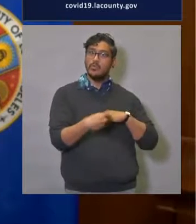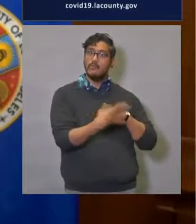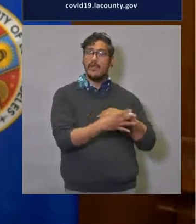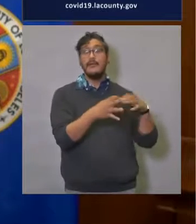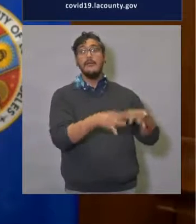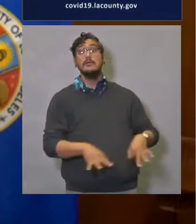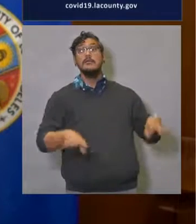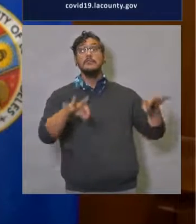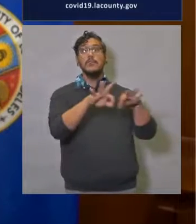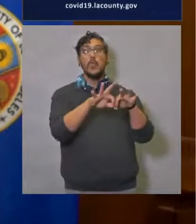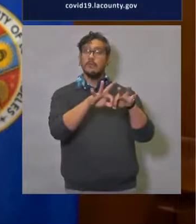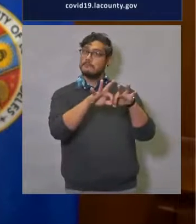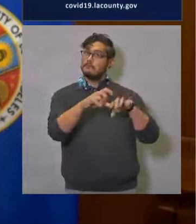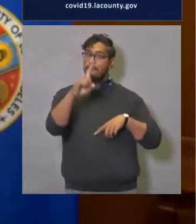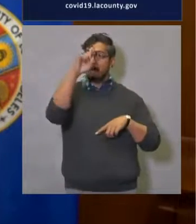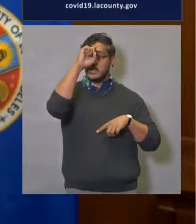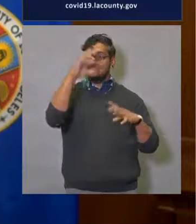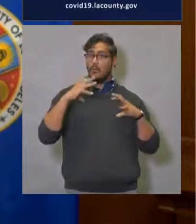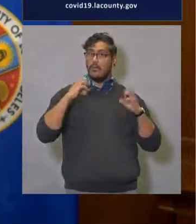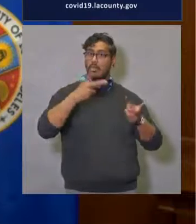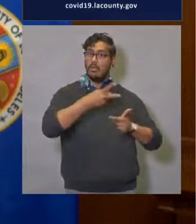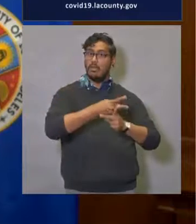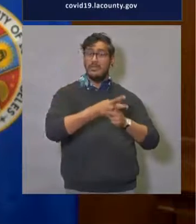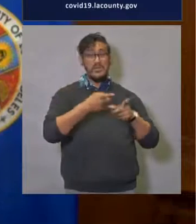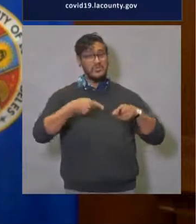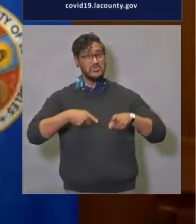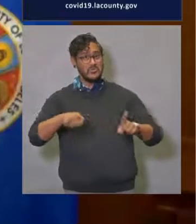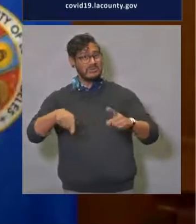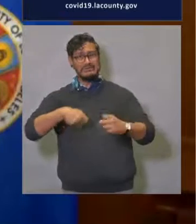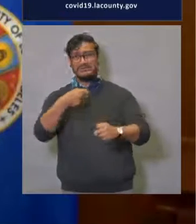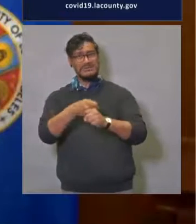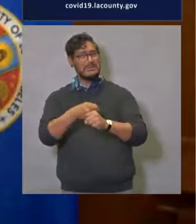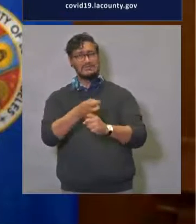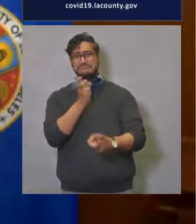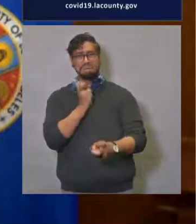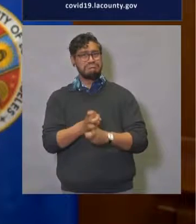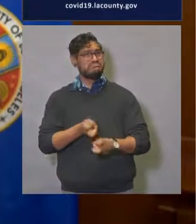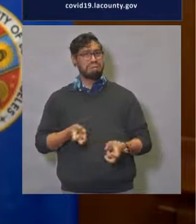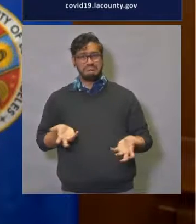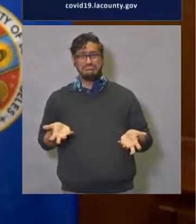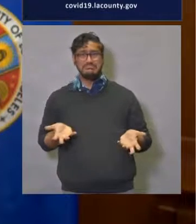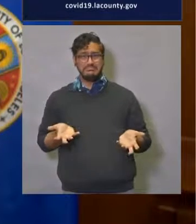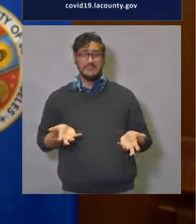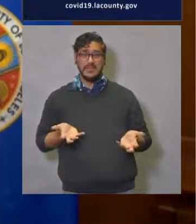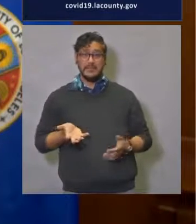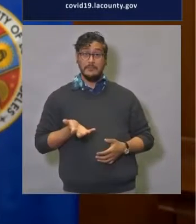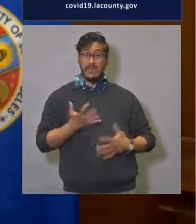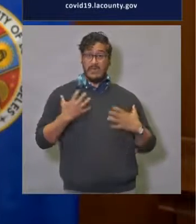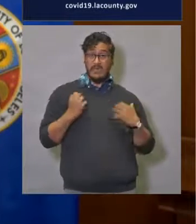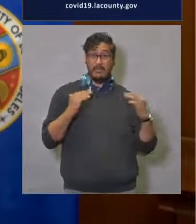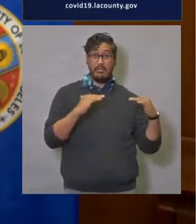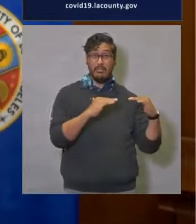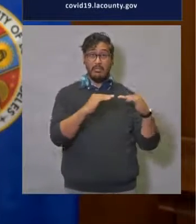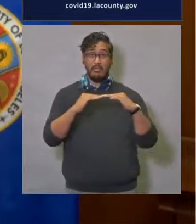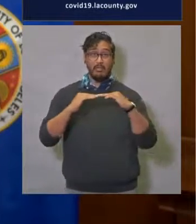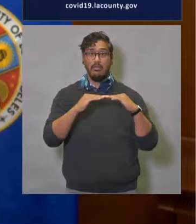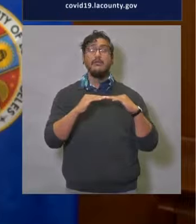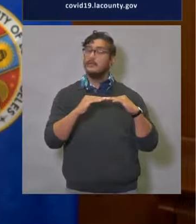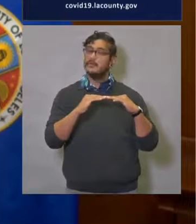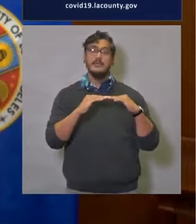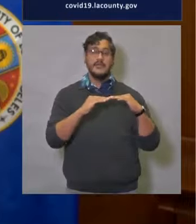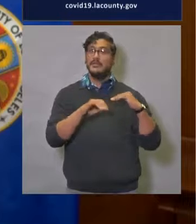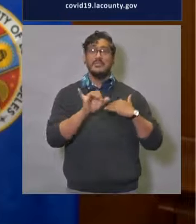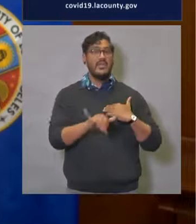and mental health care during an impossible year. Our efforts to make sure health equity is front and center simply would not